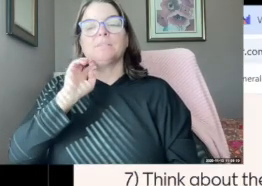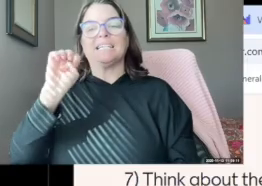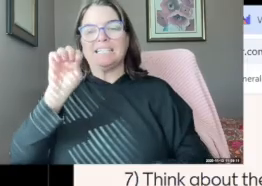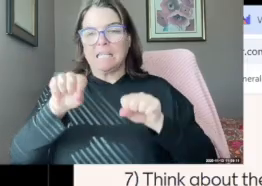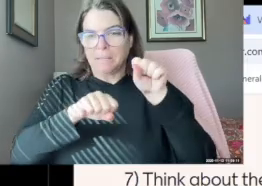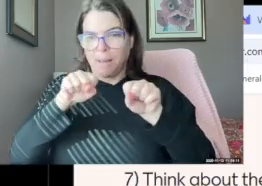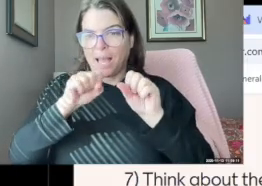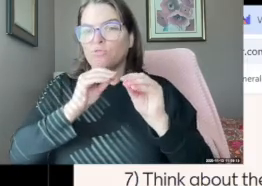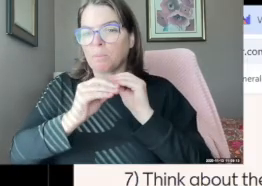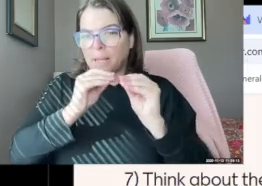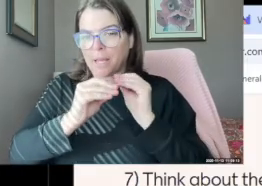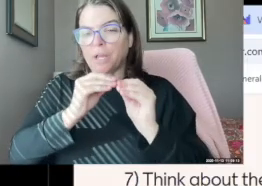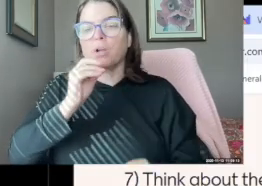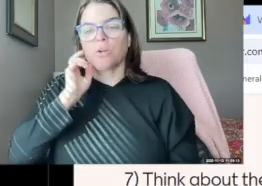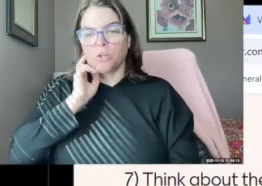sustained funding,